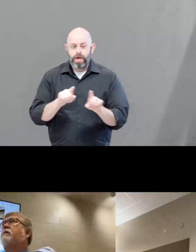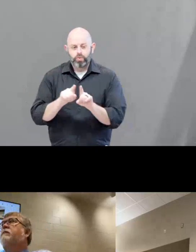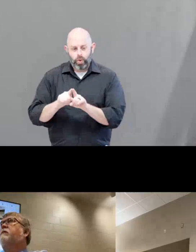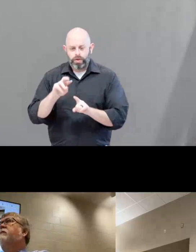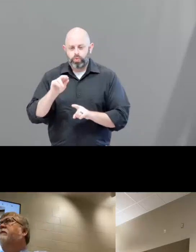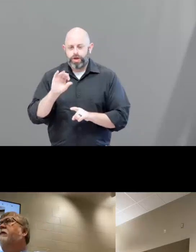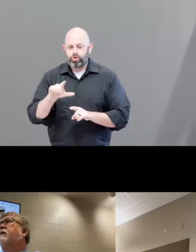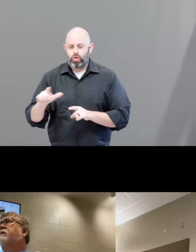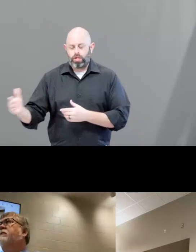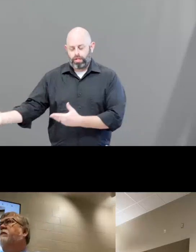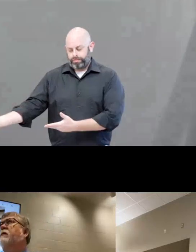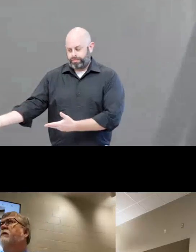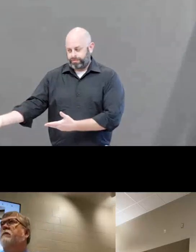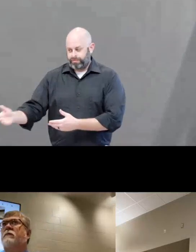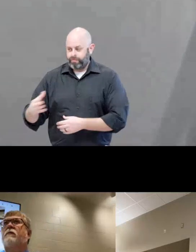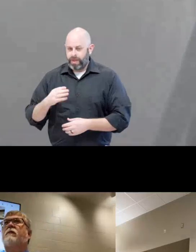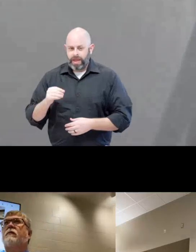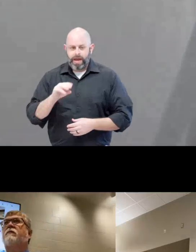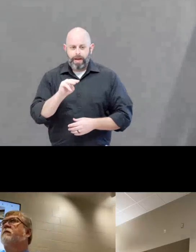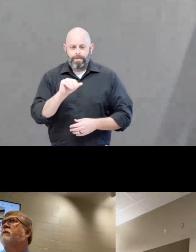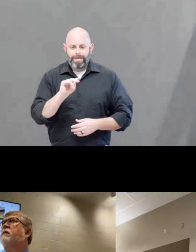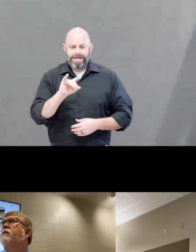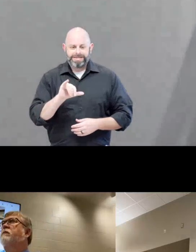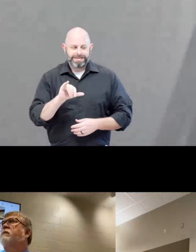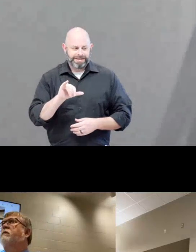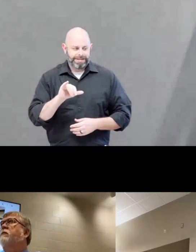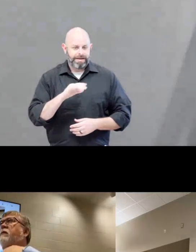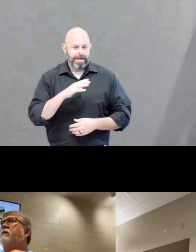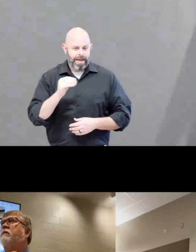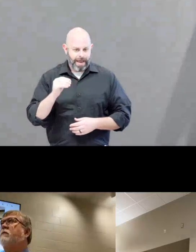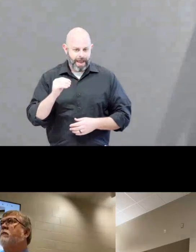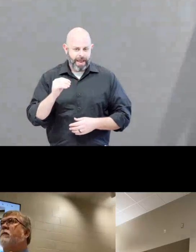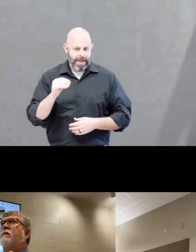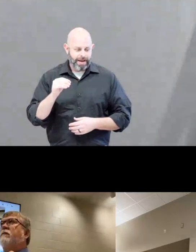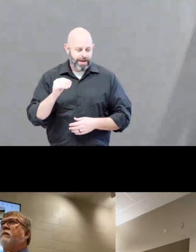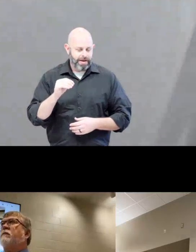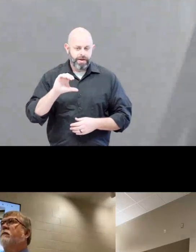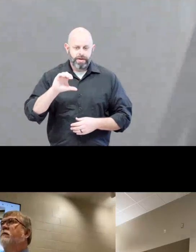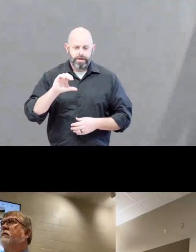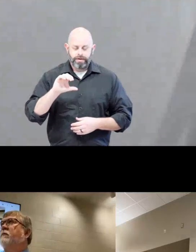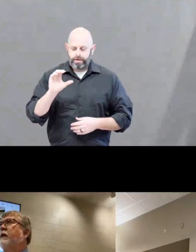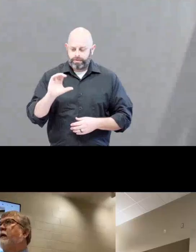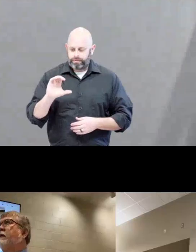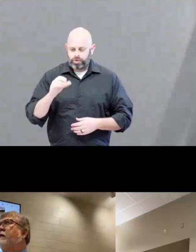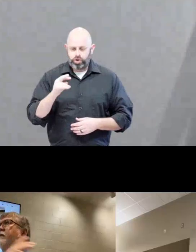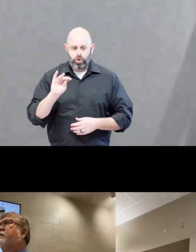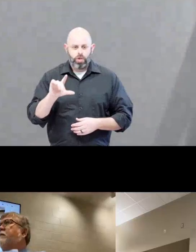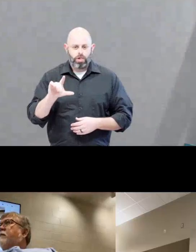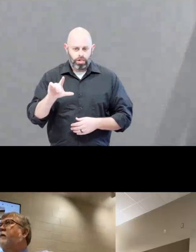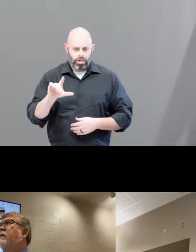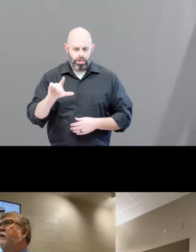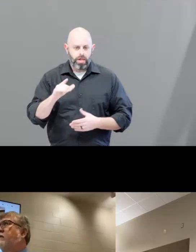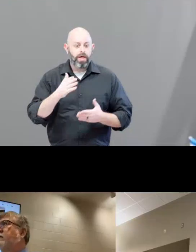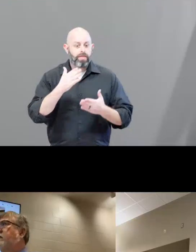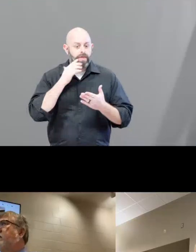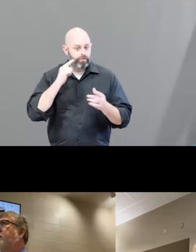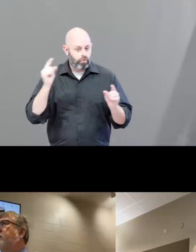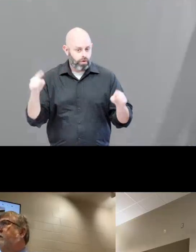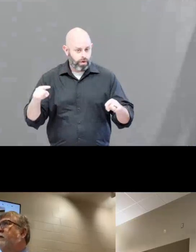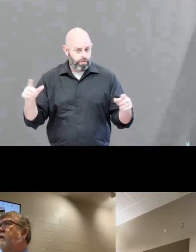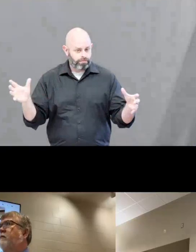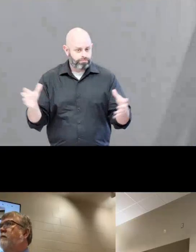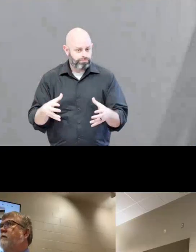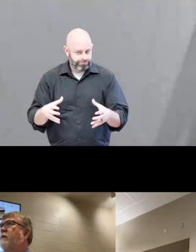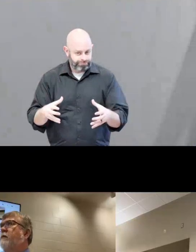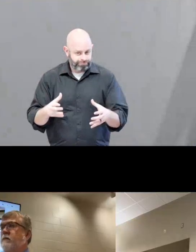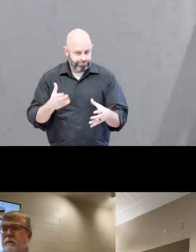Rachel and Mandy and Cheryl. Thank you all for being here.